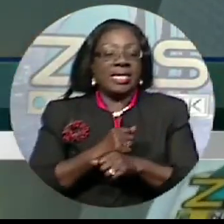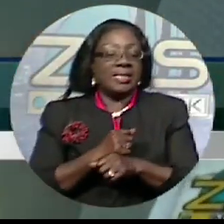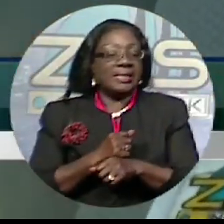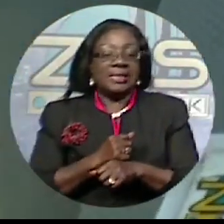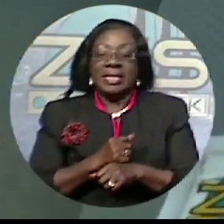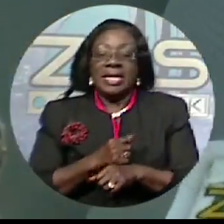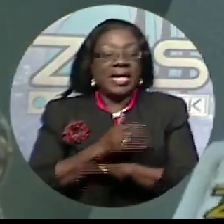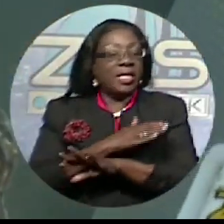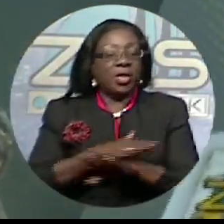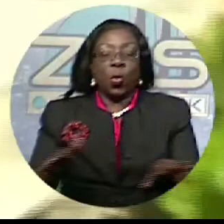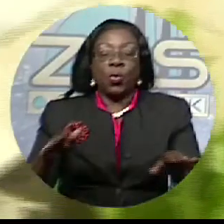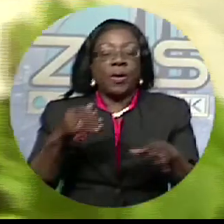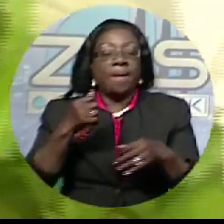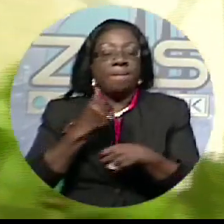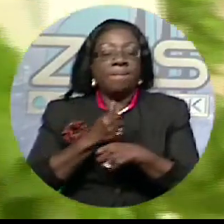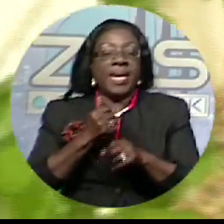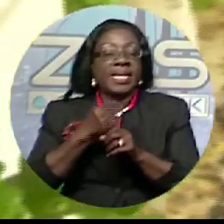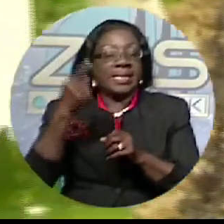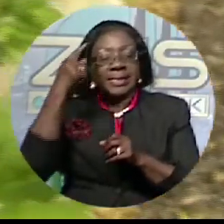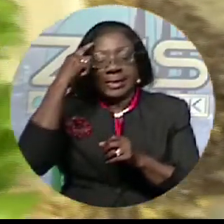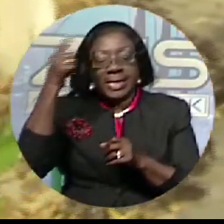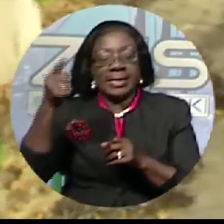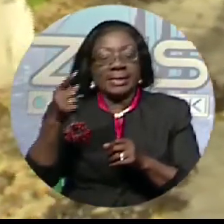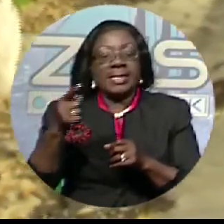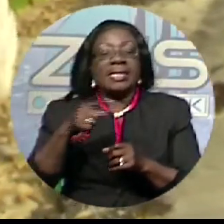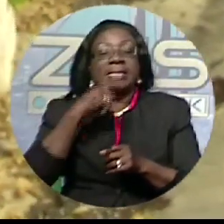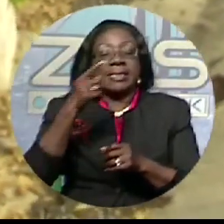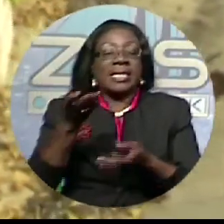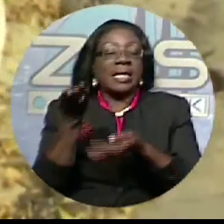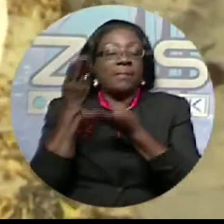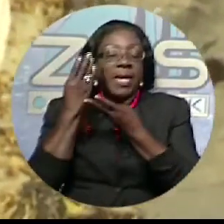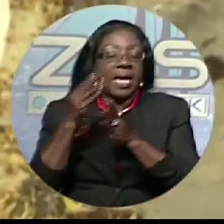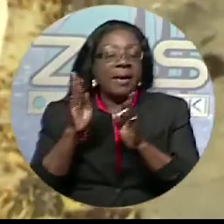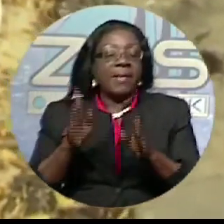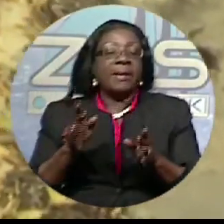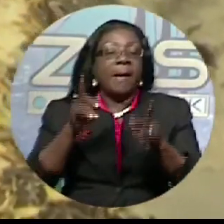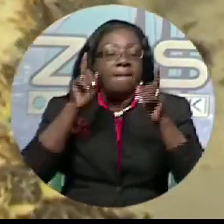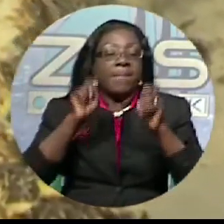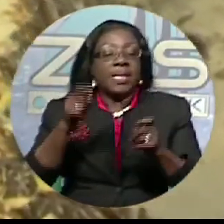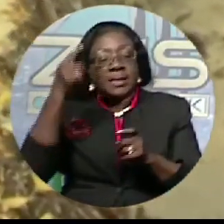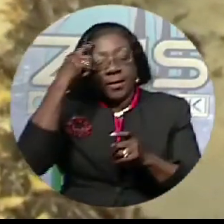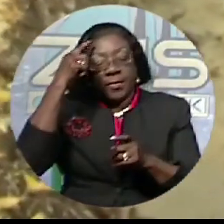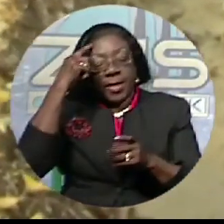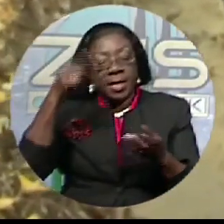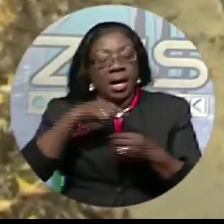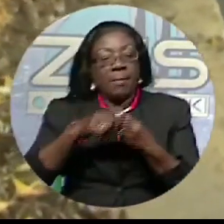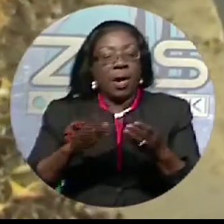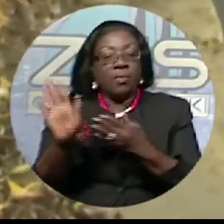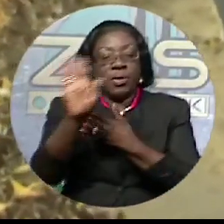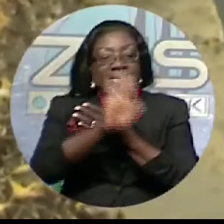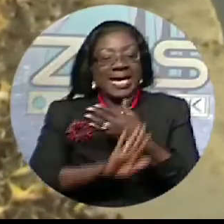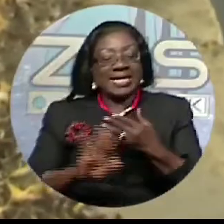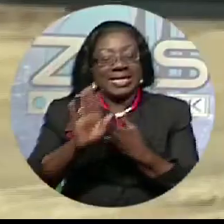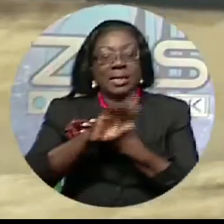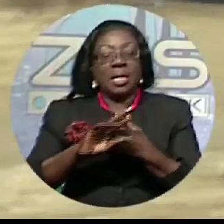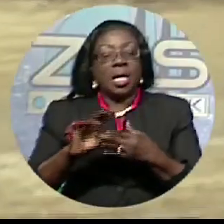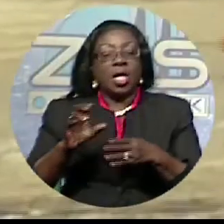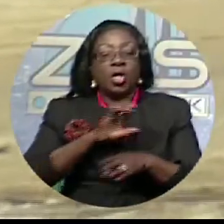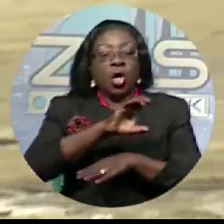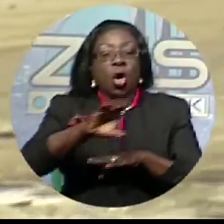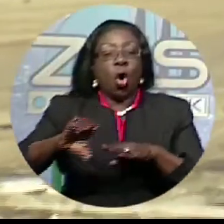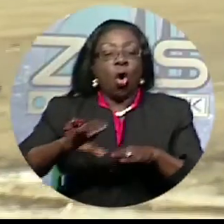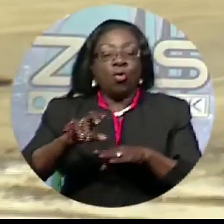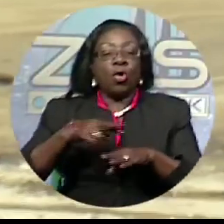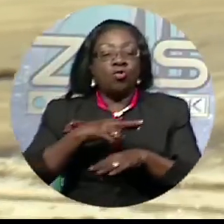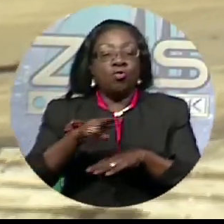it just doesn't make sense. Lambert says Bahamians must think about protecting the coral reefs that buffer the land from storm surge. She